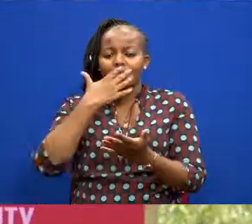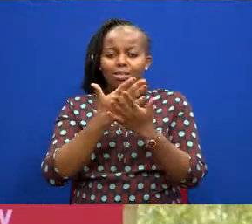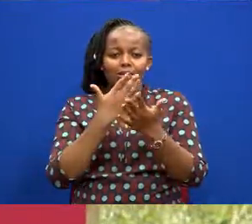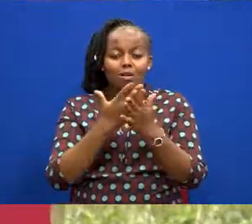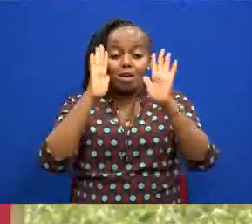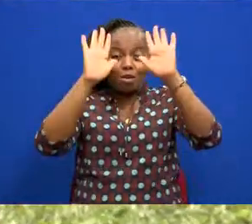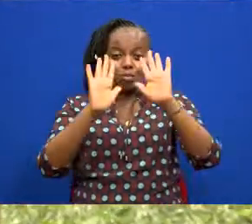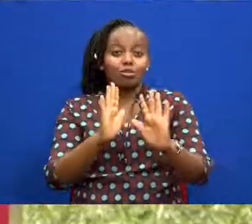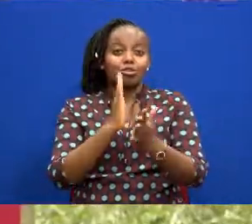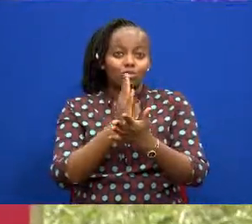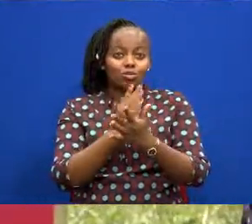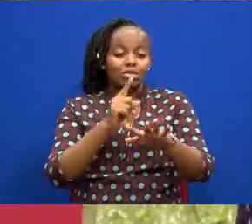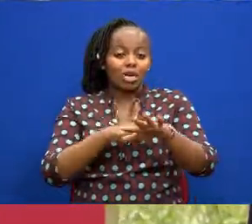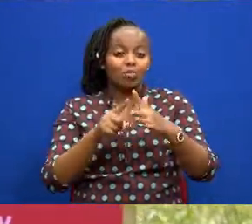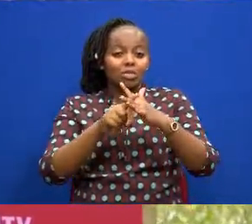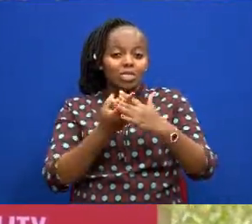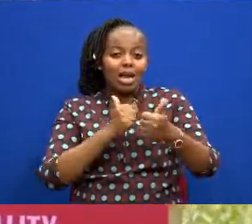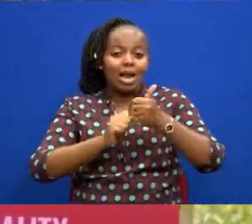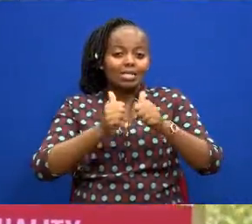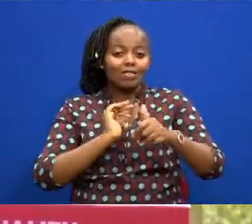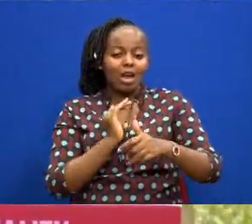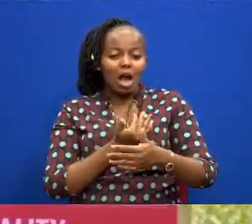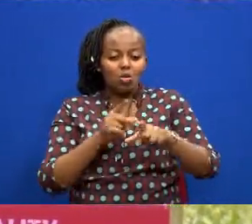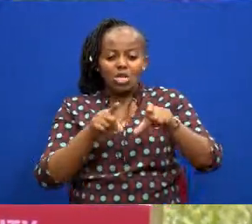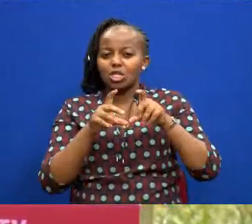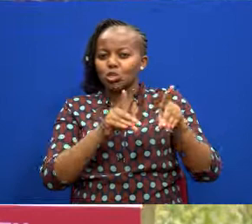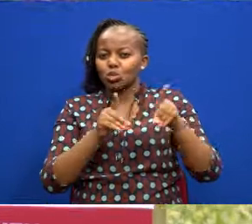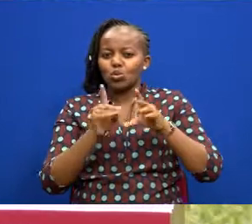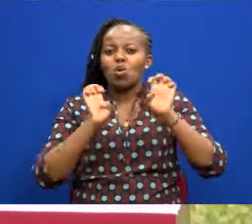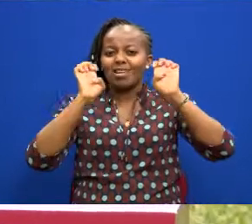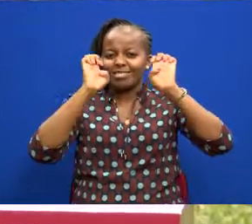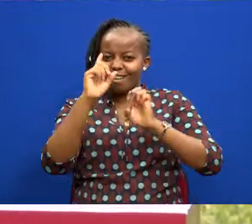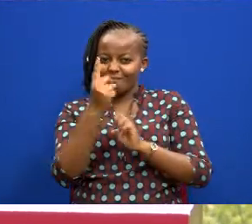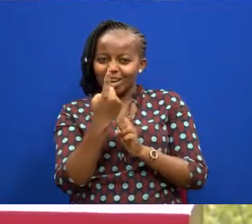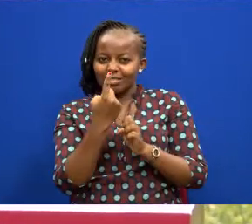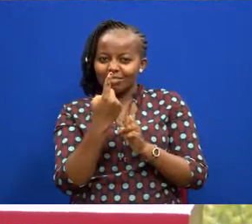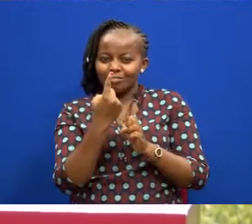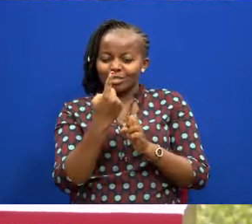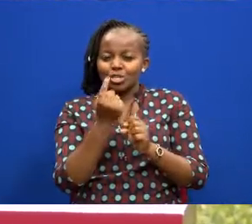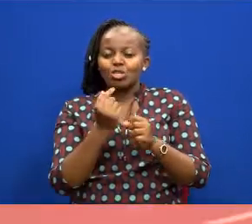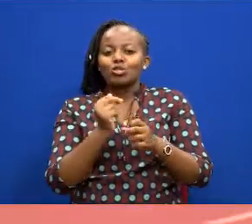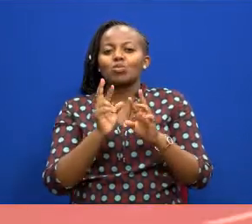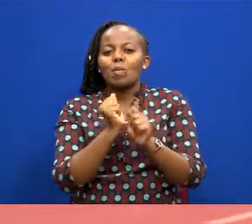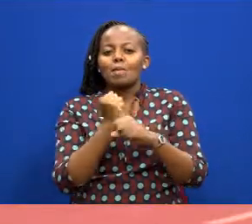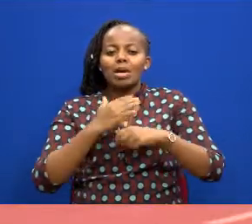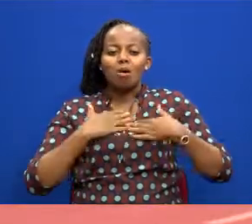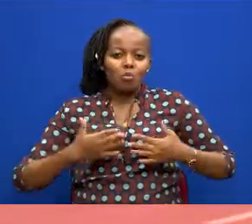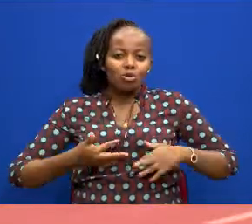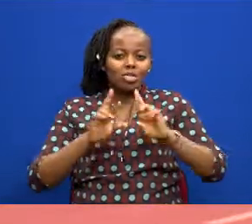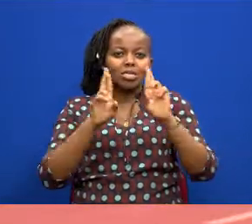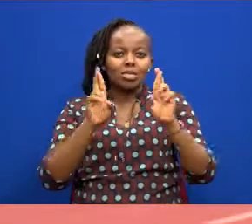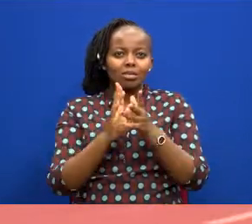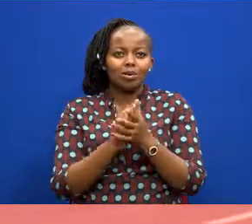is very important that when we start our activity, we need to do a proper warm-up. What do you think are the benefits of a proper